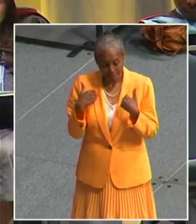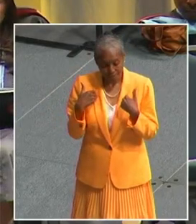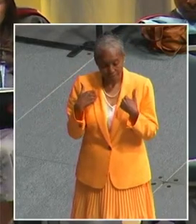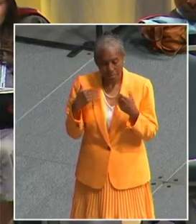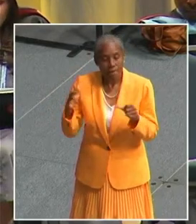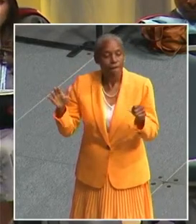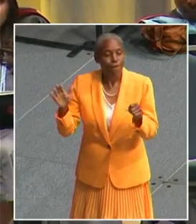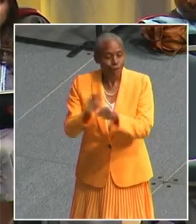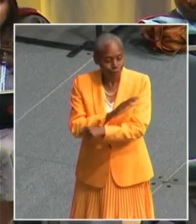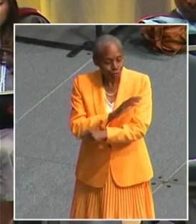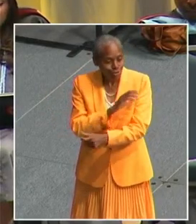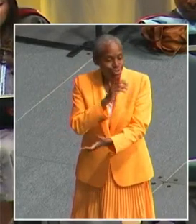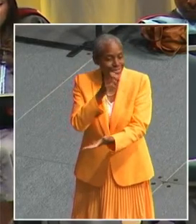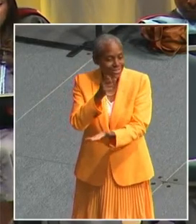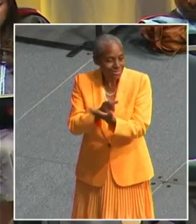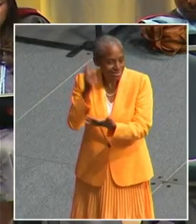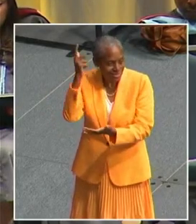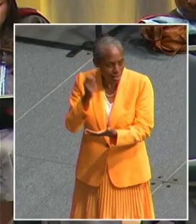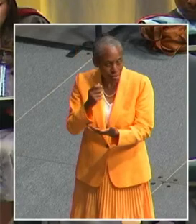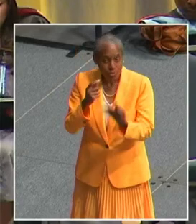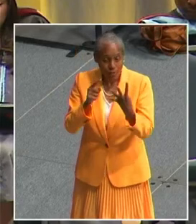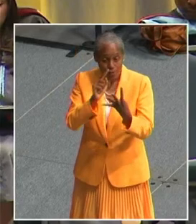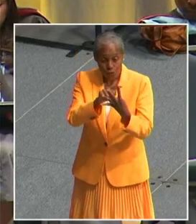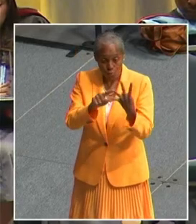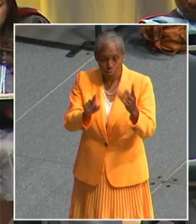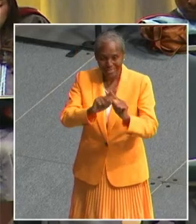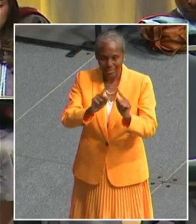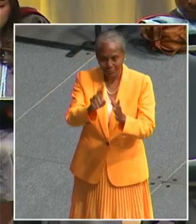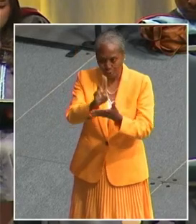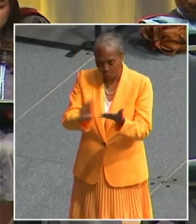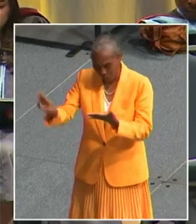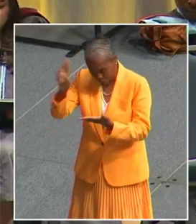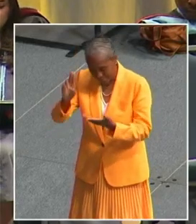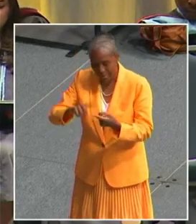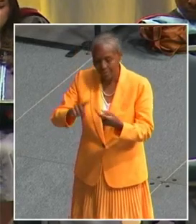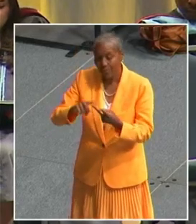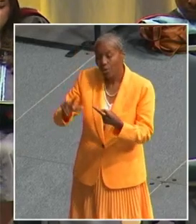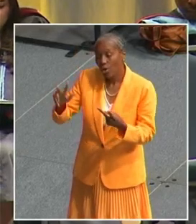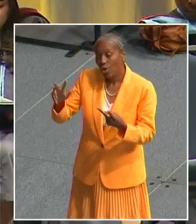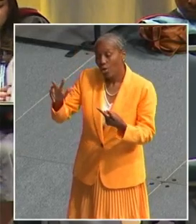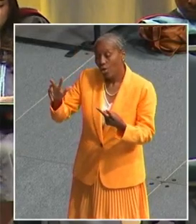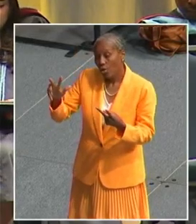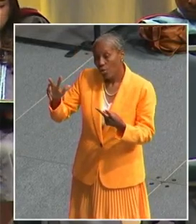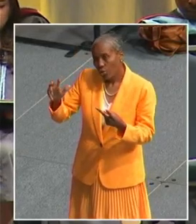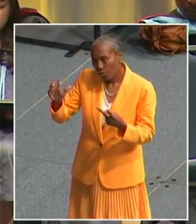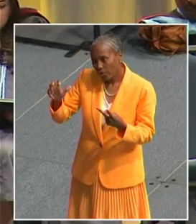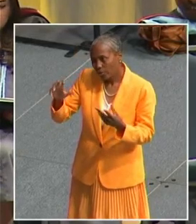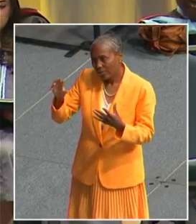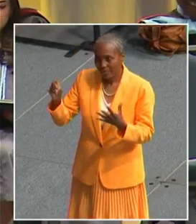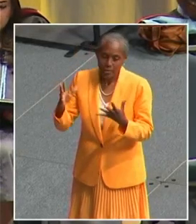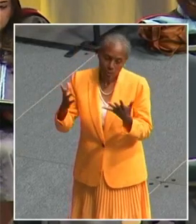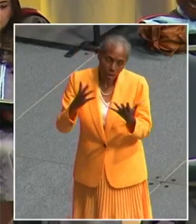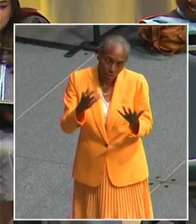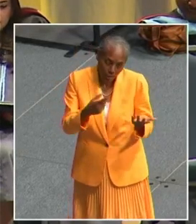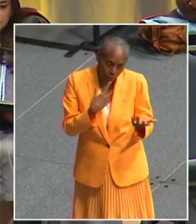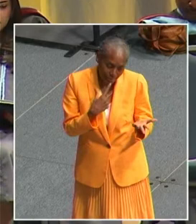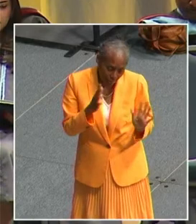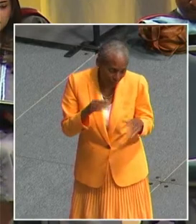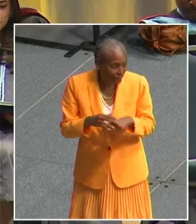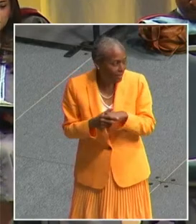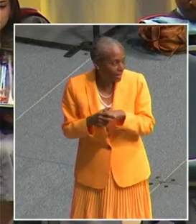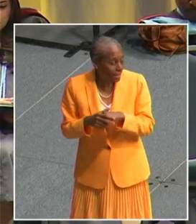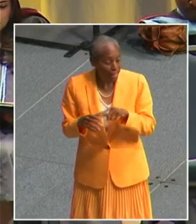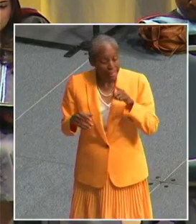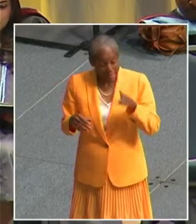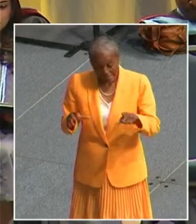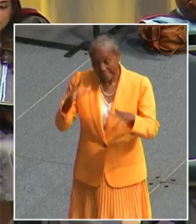full scholarships from four different universities. So he had the pick of the litter, I guess is what you could say. He